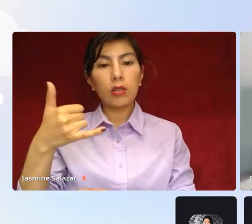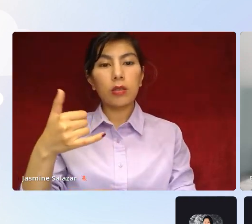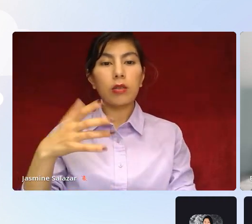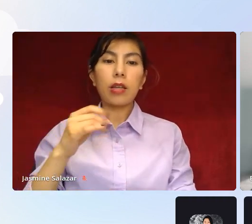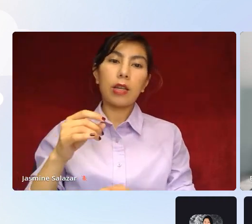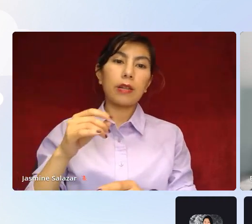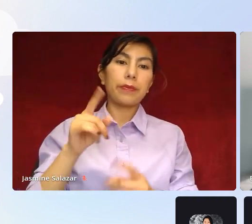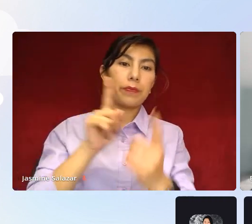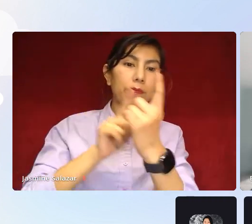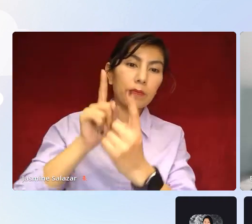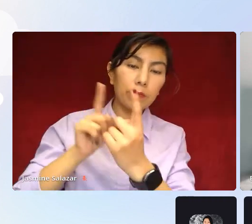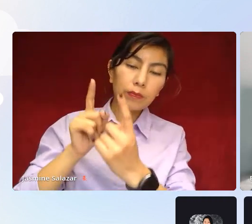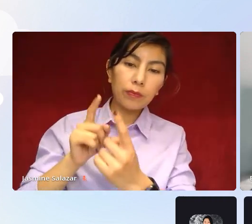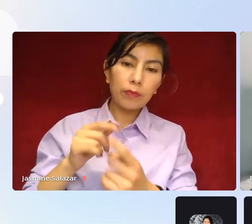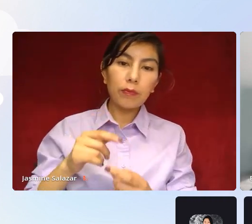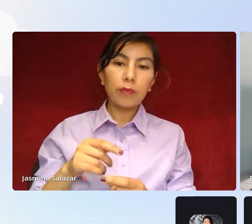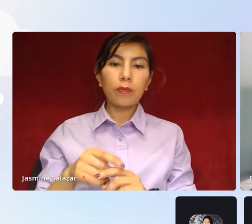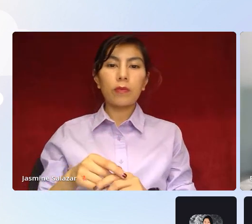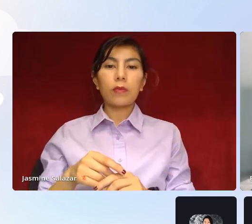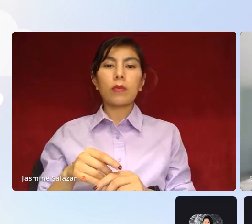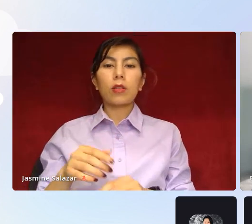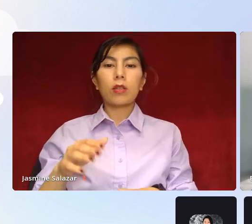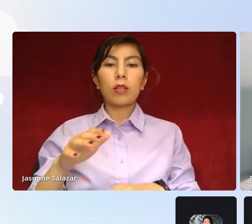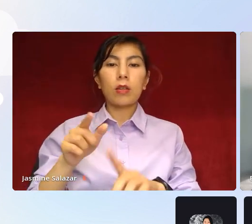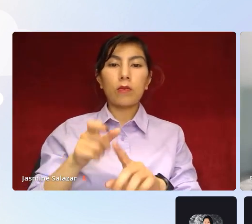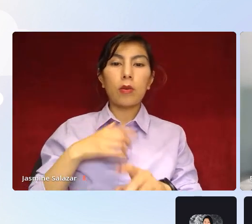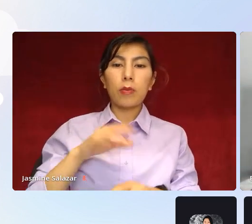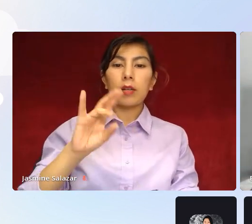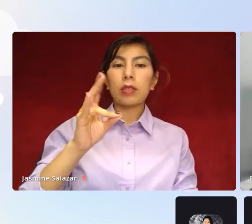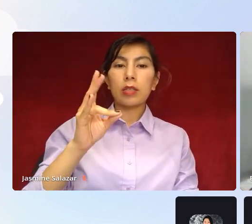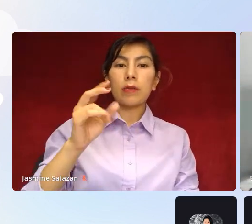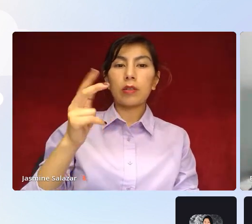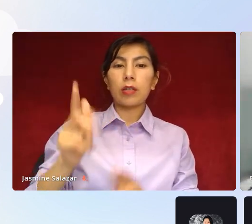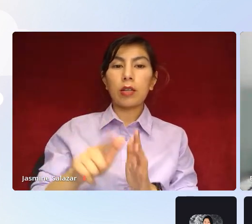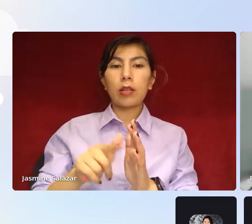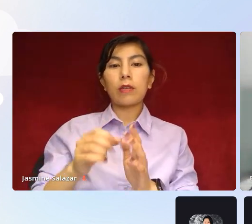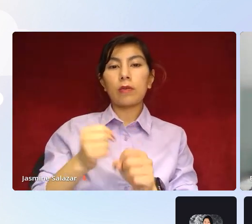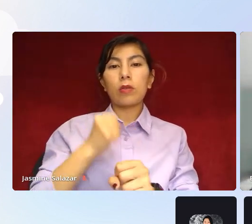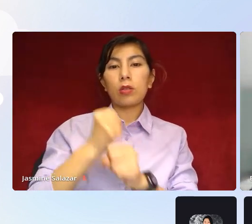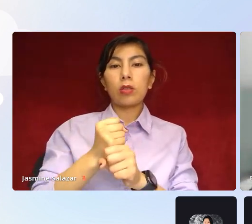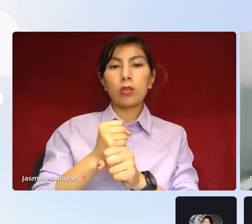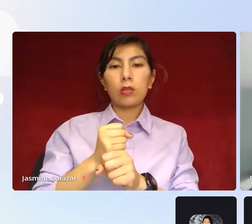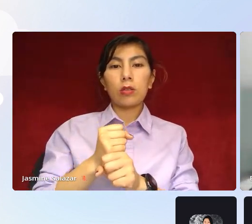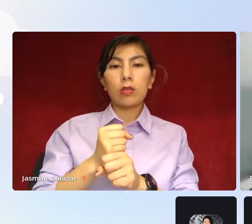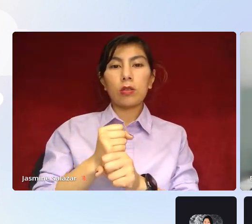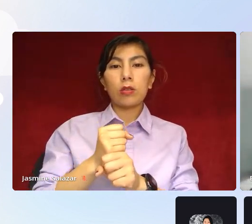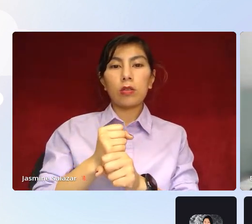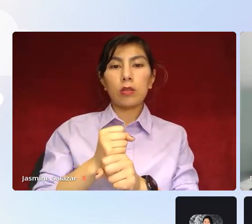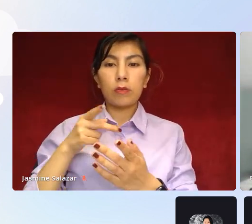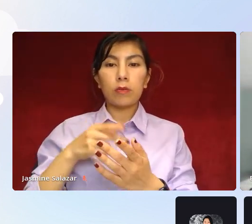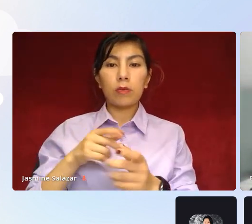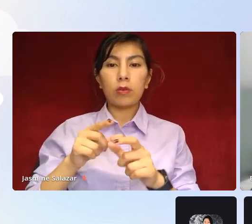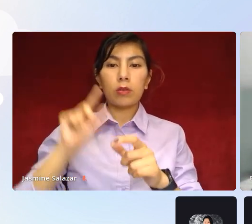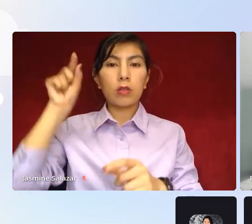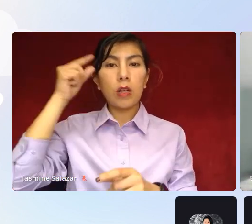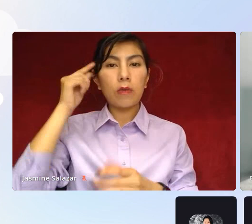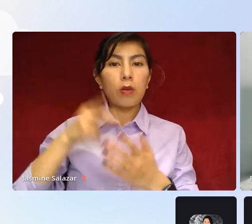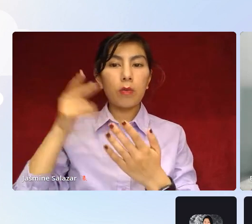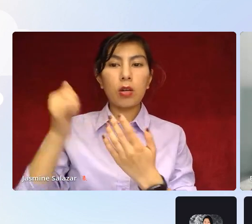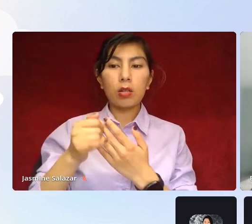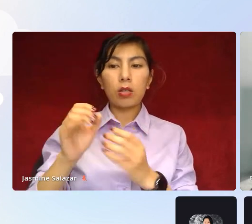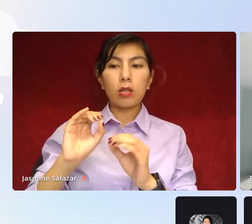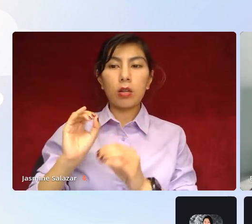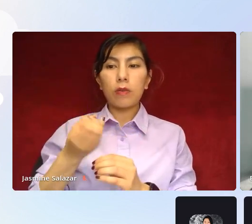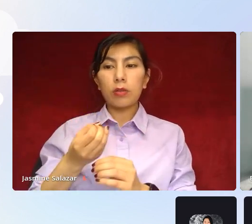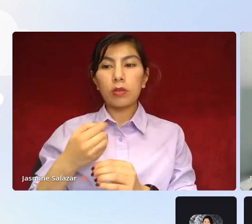visits. Coming off my 7.5-year tenure as a government project officer, I feel ready to lead this